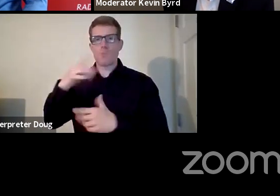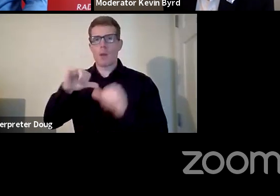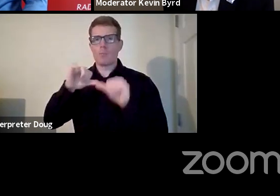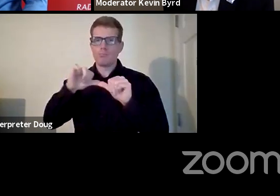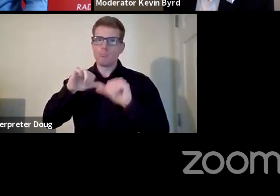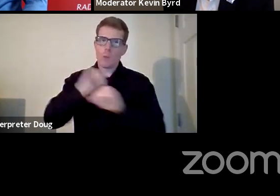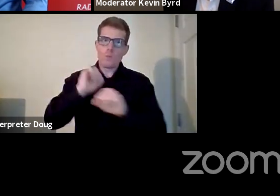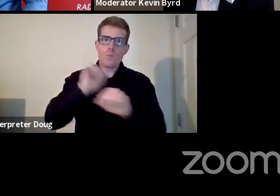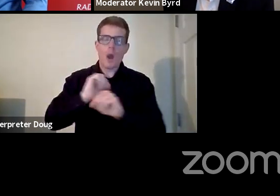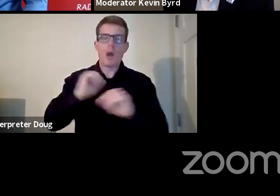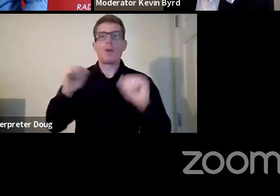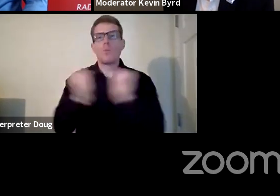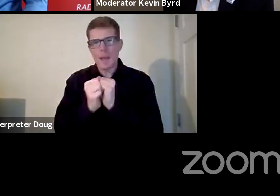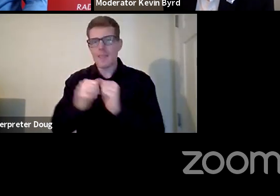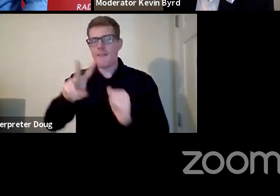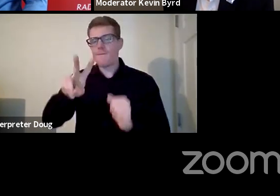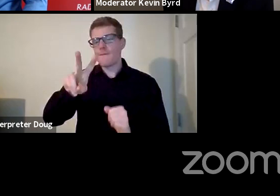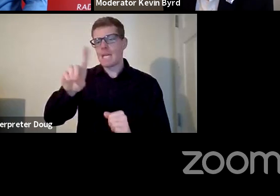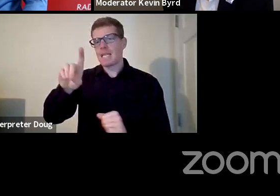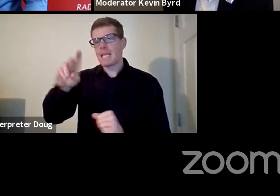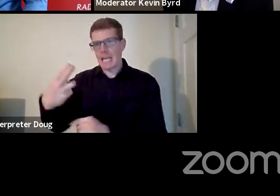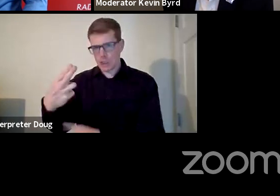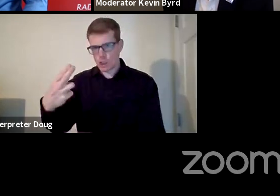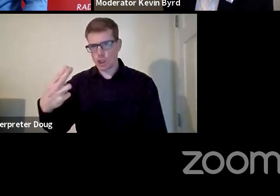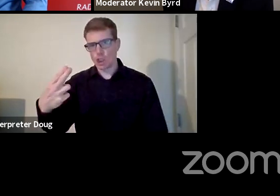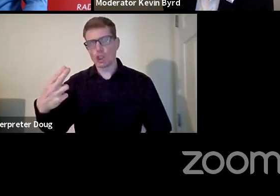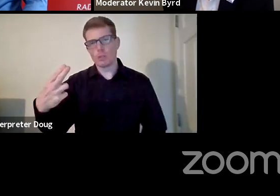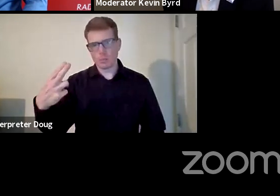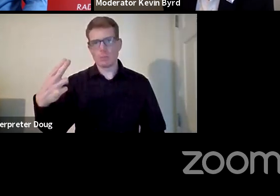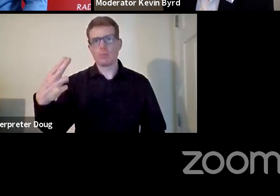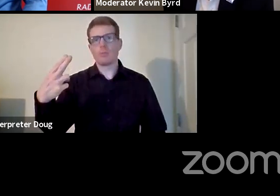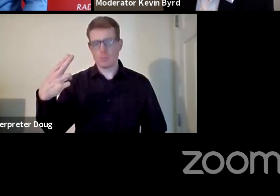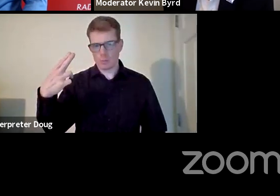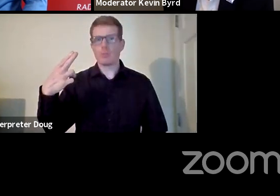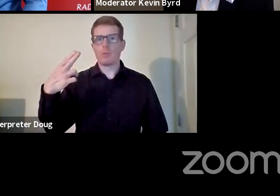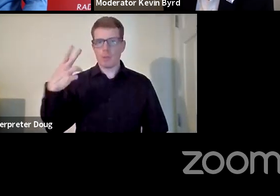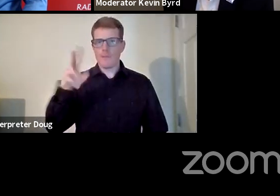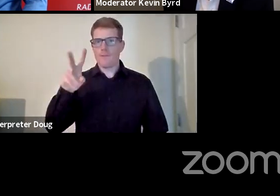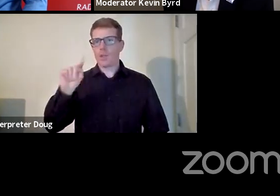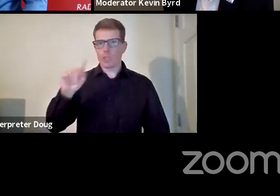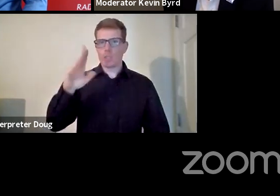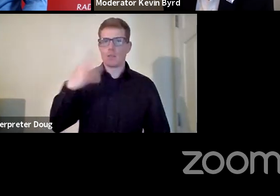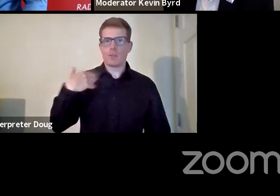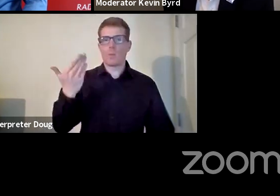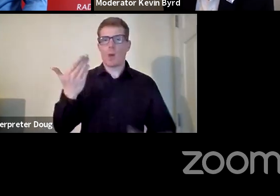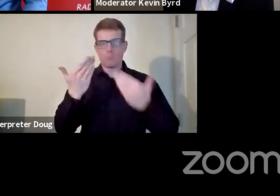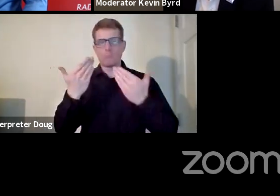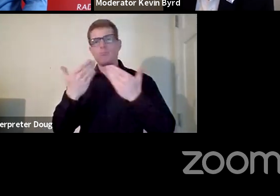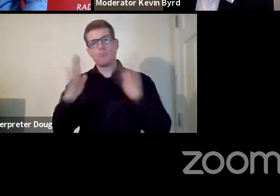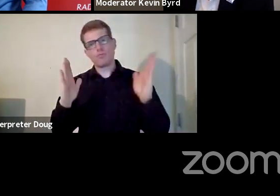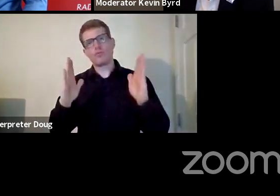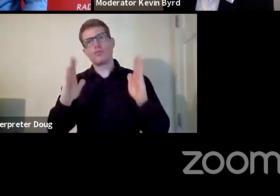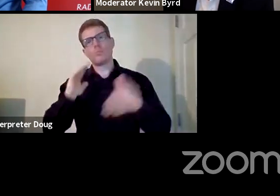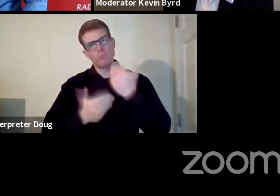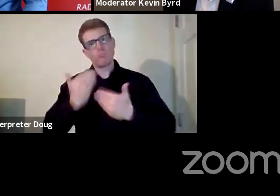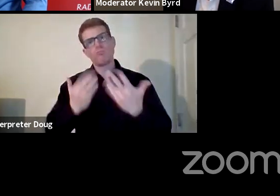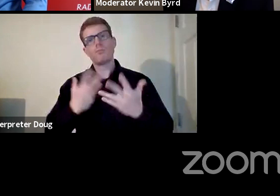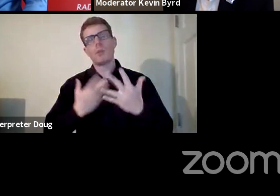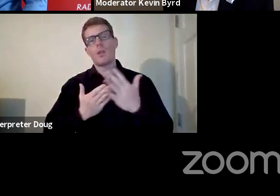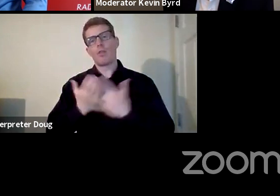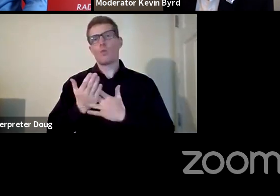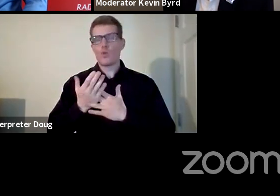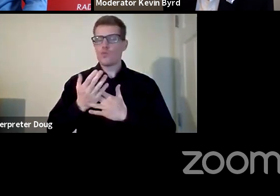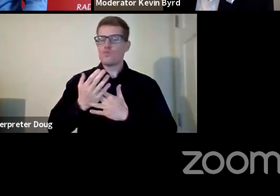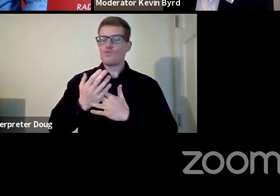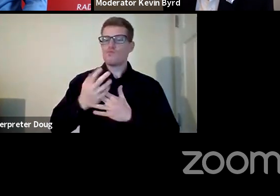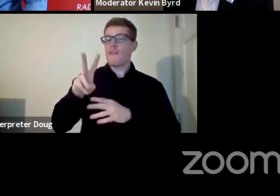VDH. In other words, our testing capability at Virginia Tech will largely go through the Virginia Department